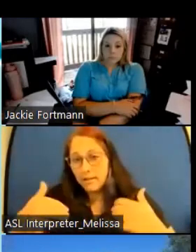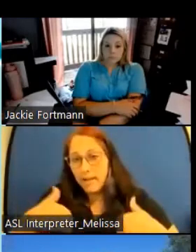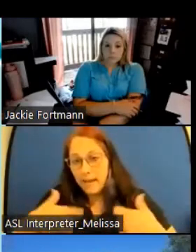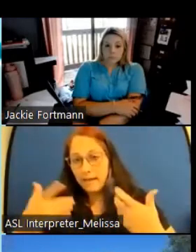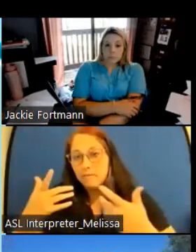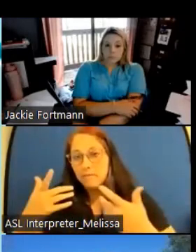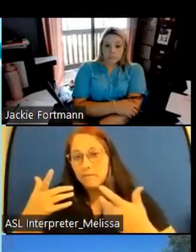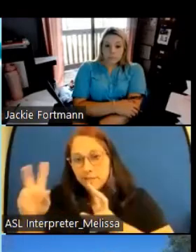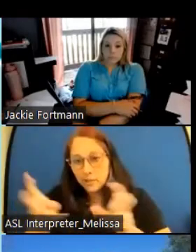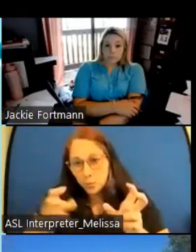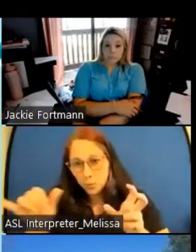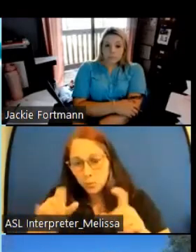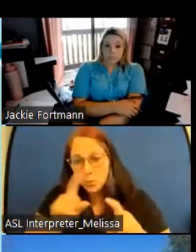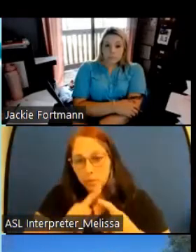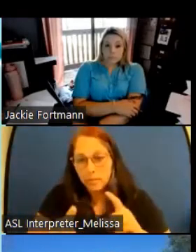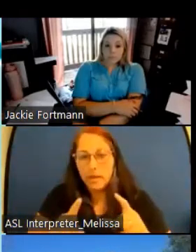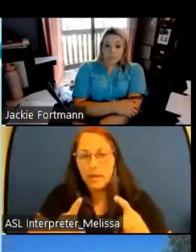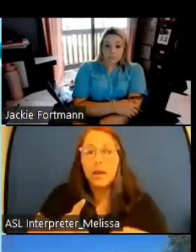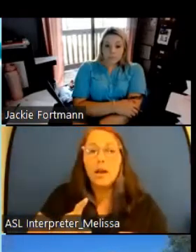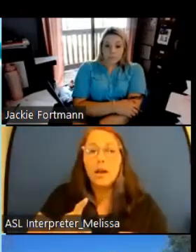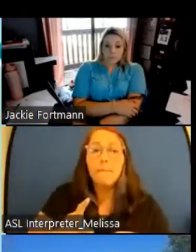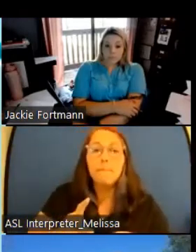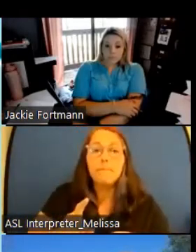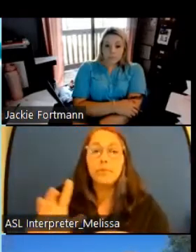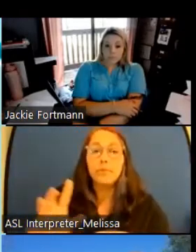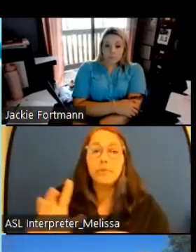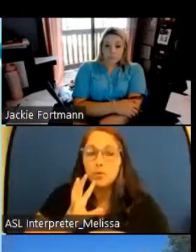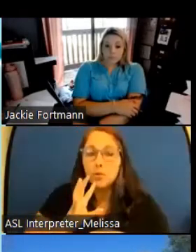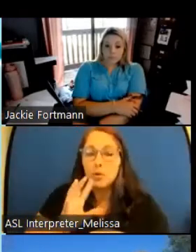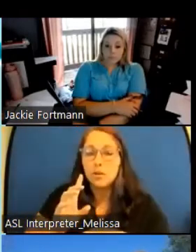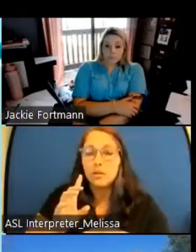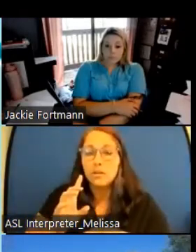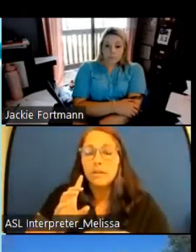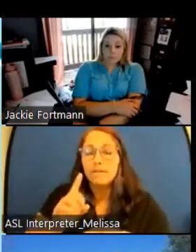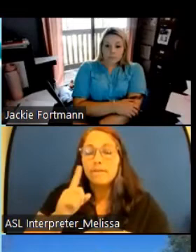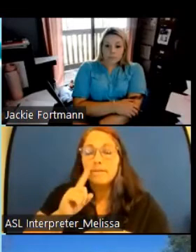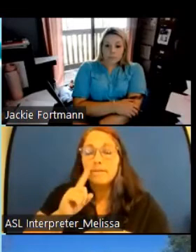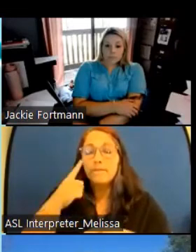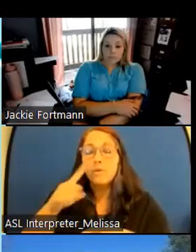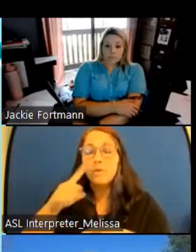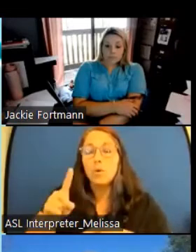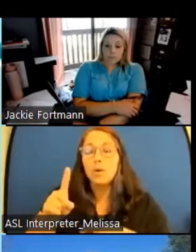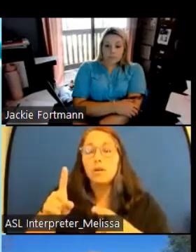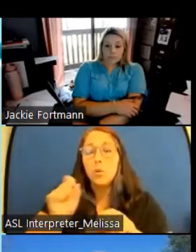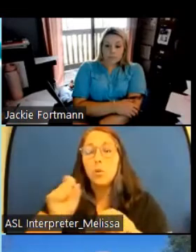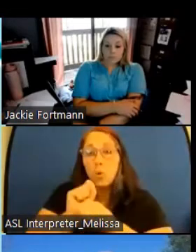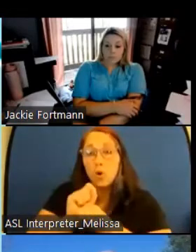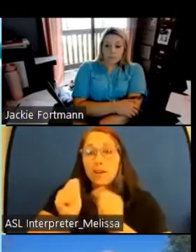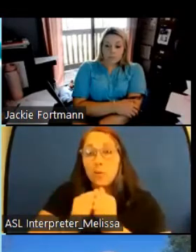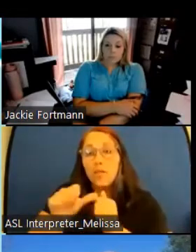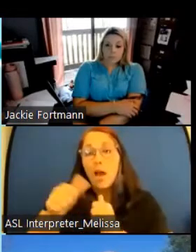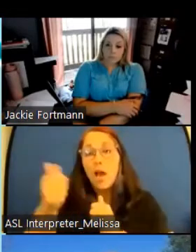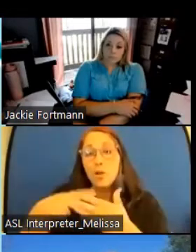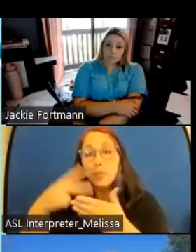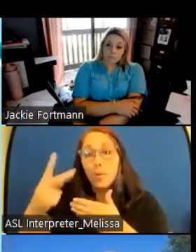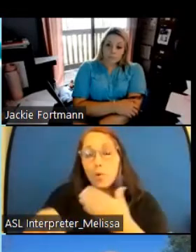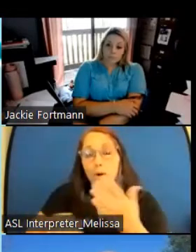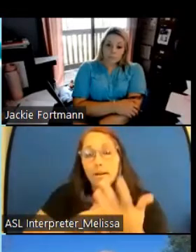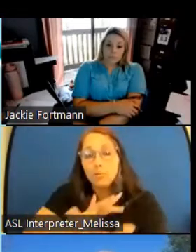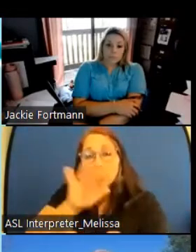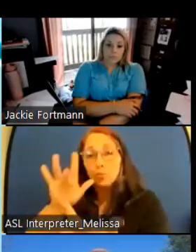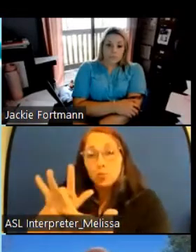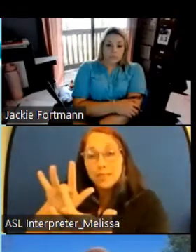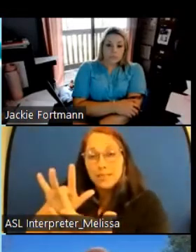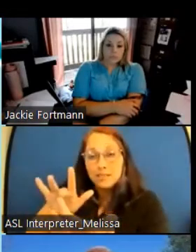program. Being able to reach those people in those rural counties for us is going to be critical. We do partner with